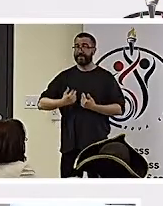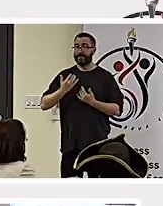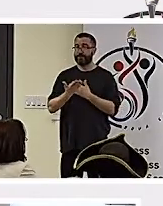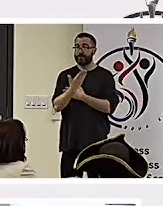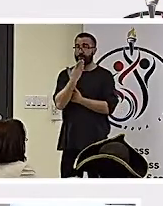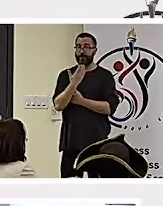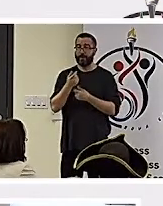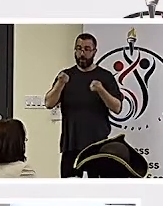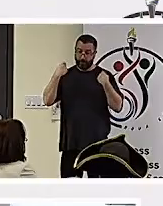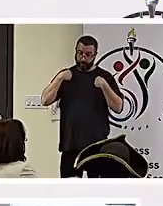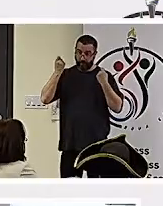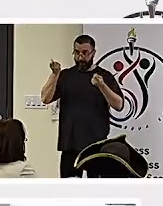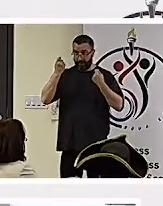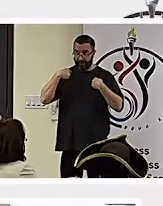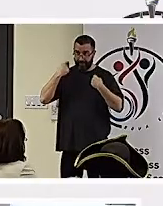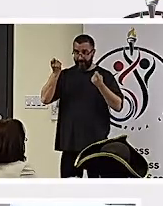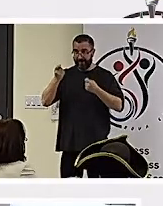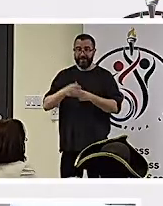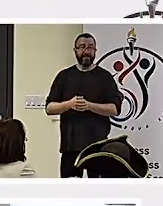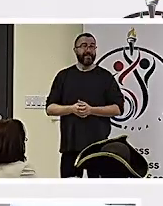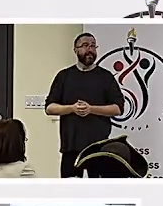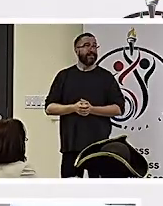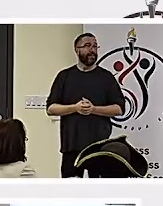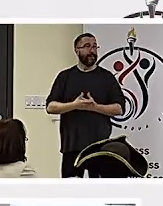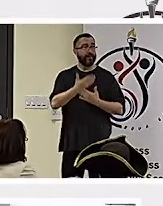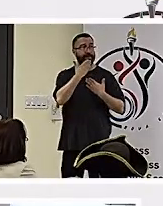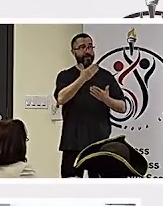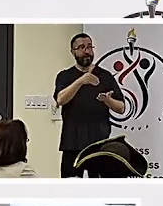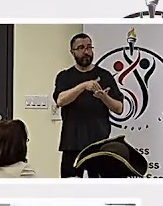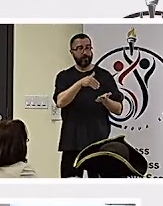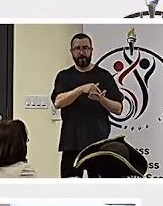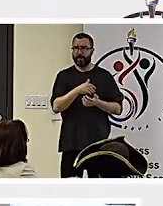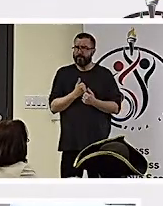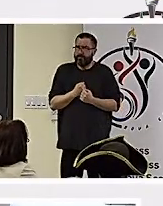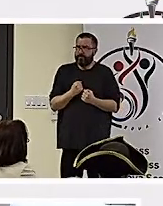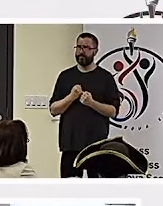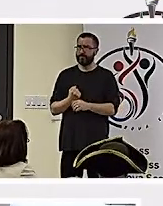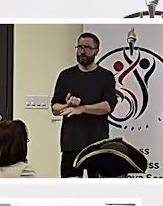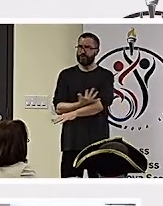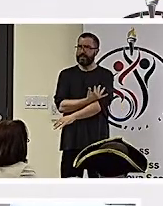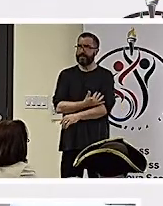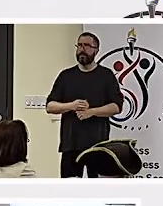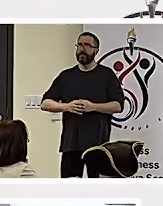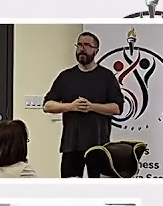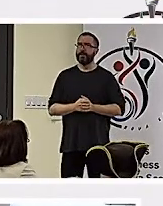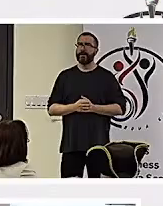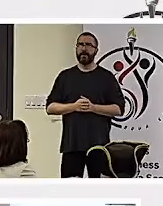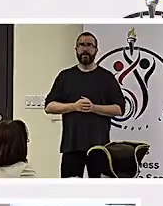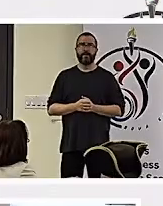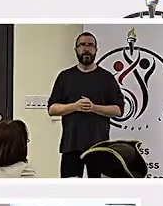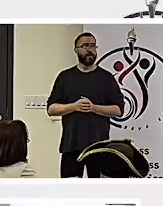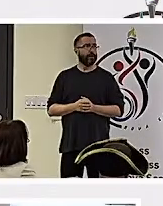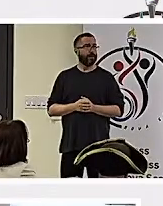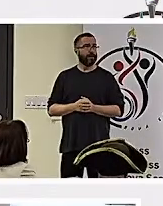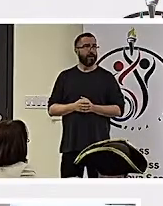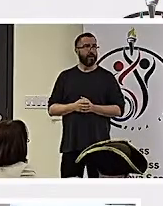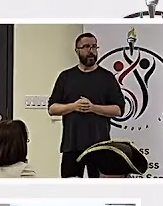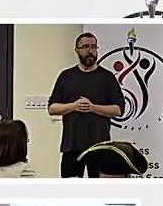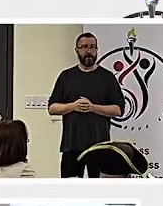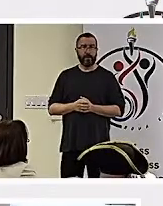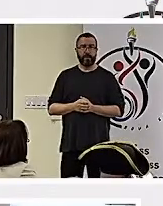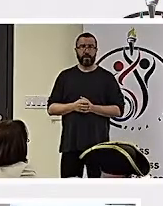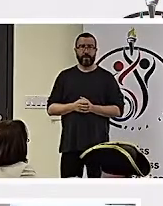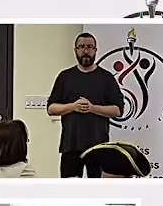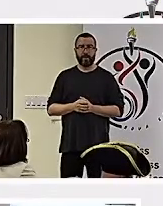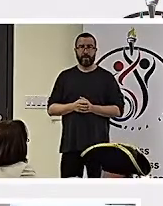Thank you, Dr. Bolter. I'm finding it a little chilly in here, but I would like to direct you